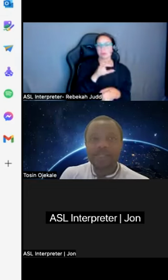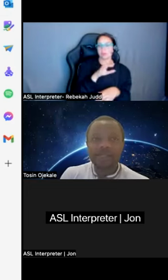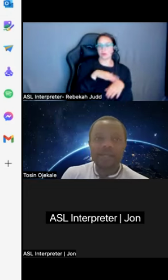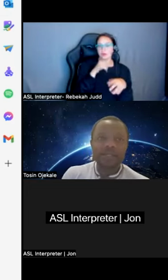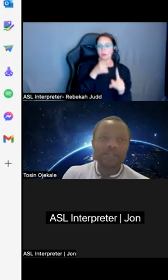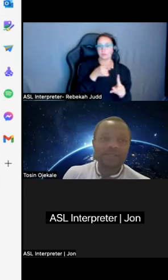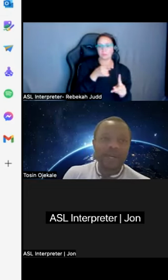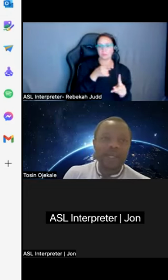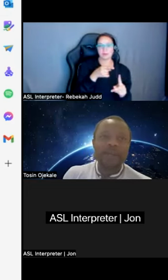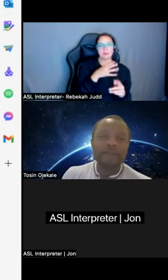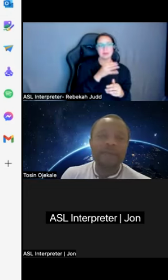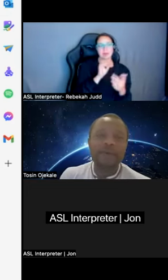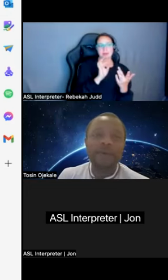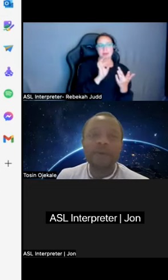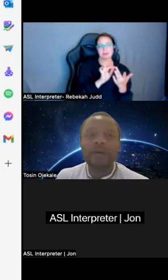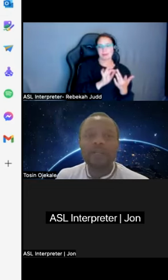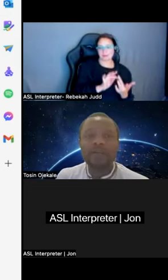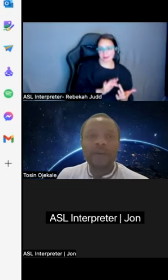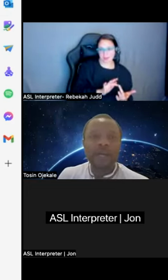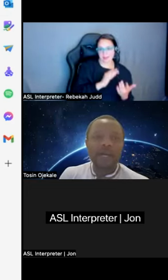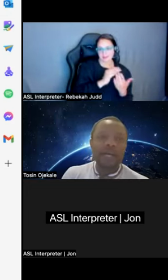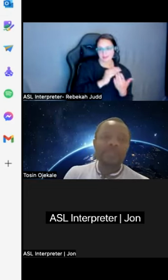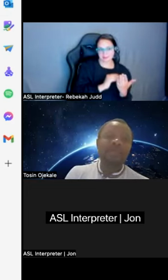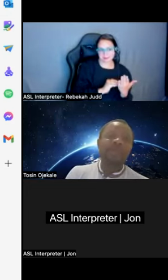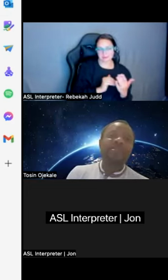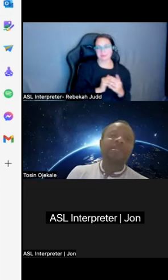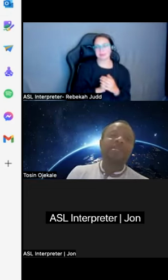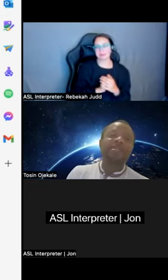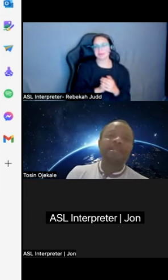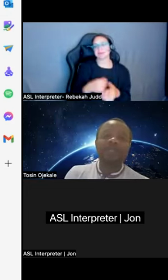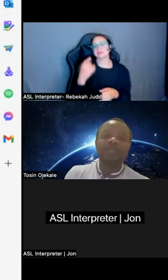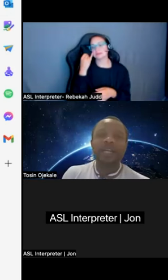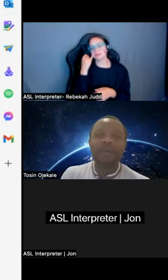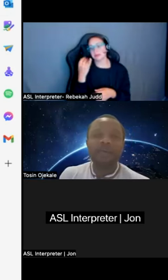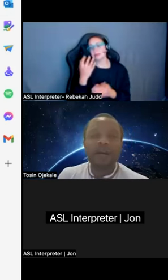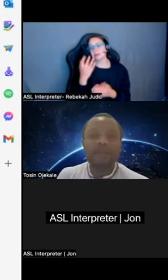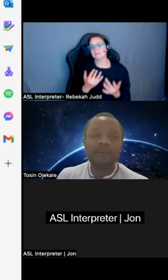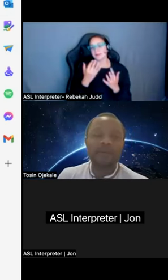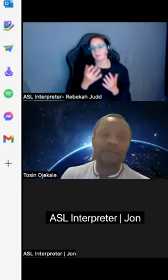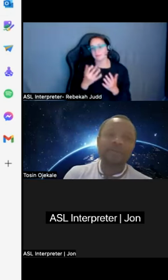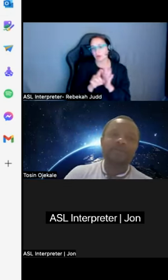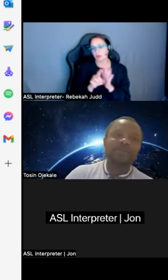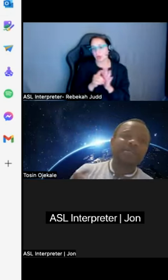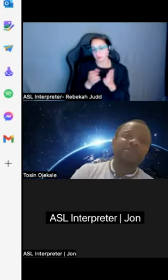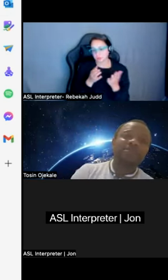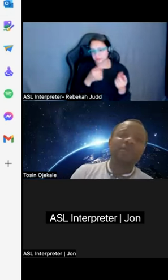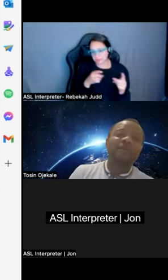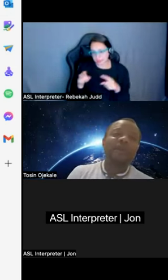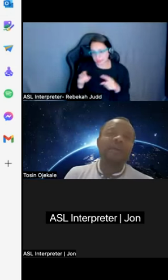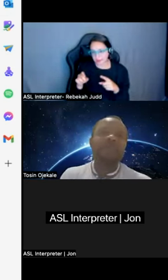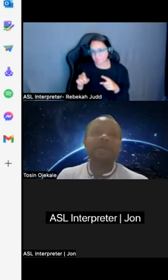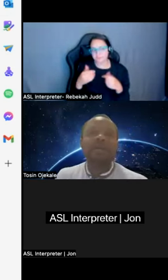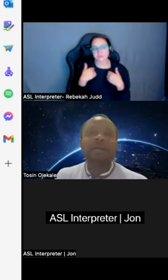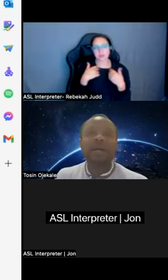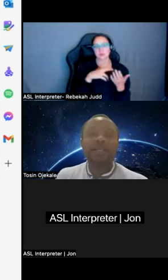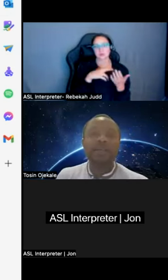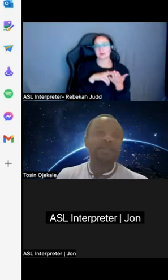Contacts are usually for the fire alarm services, especially if you have contracts with some of